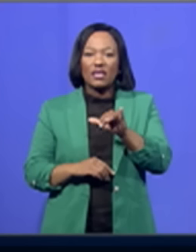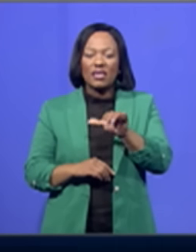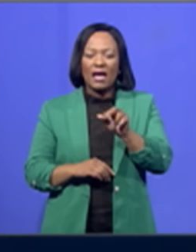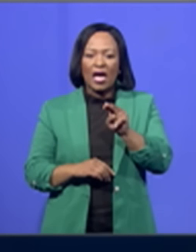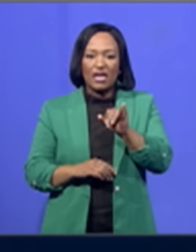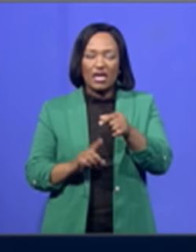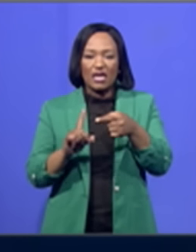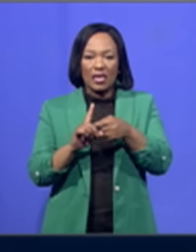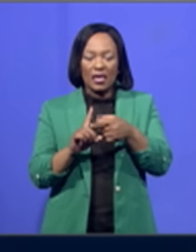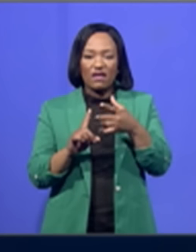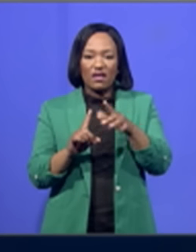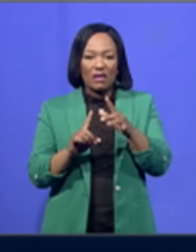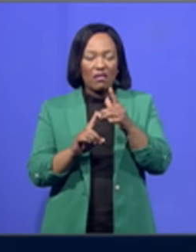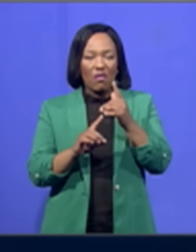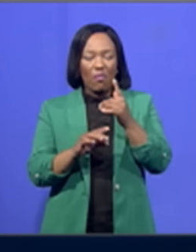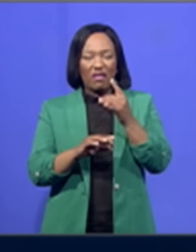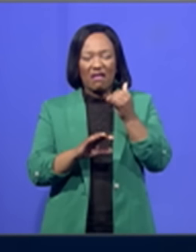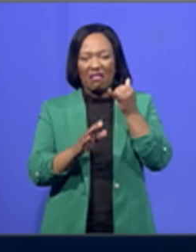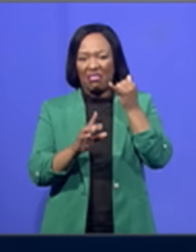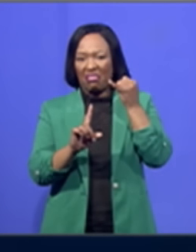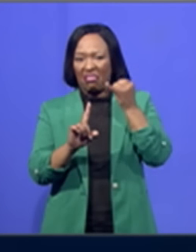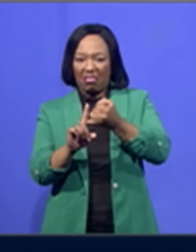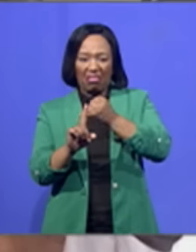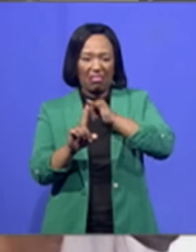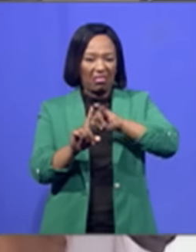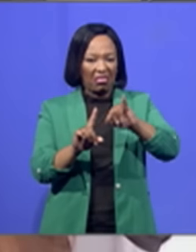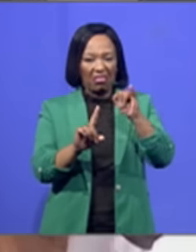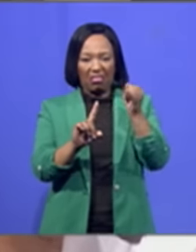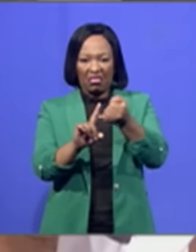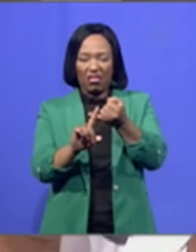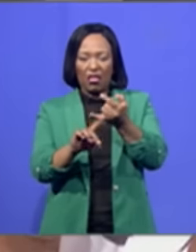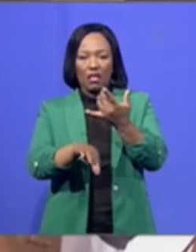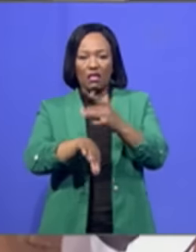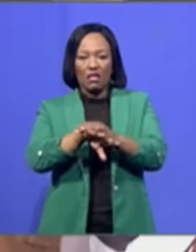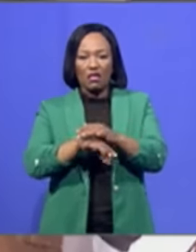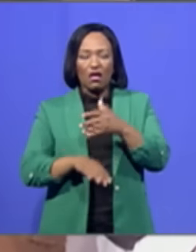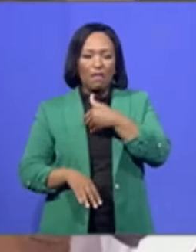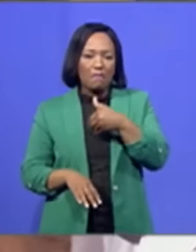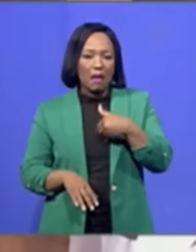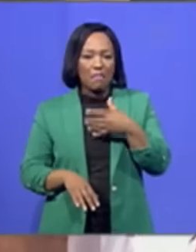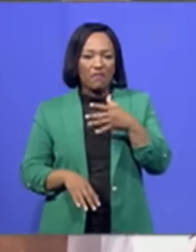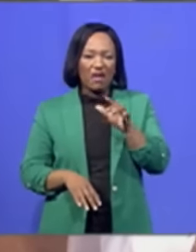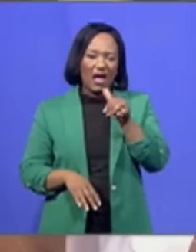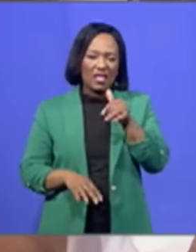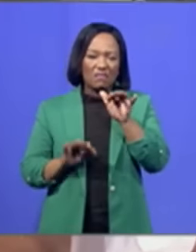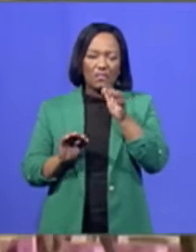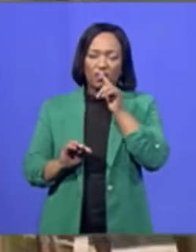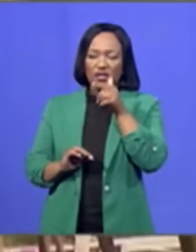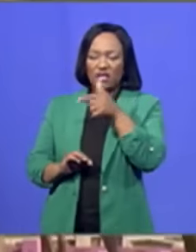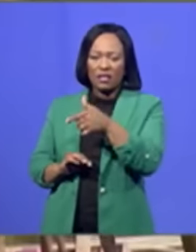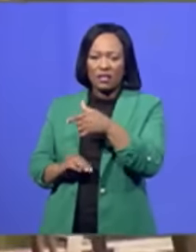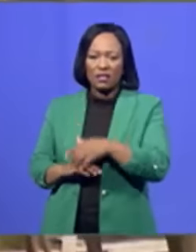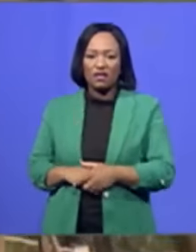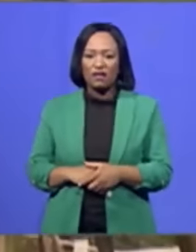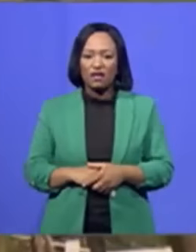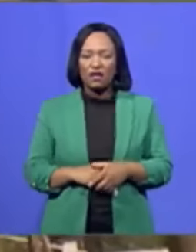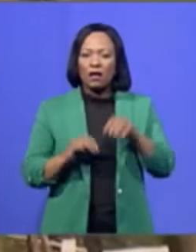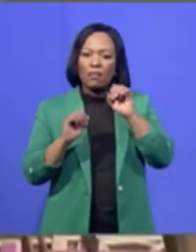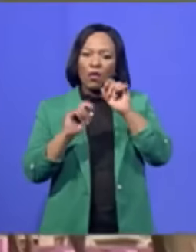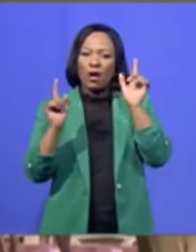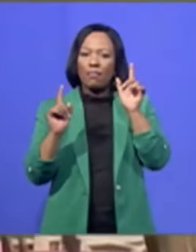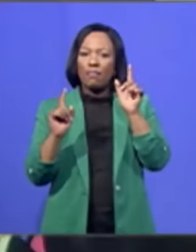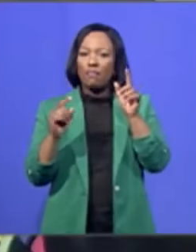go fihlela a neela moya mesong ya Sontaga. Mmago o rolomile tsebe ba gore ba gagwe ka ga tiragalo ye. When I wake up, I open